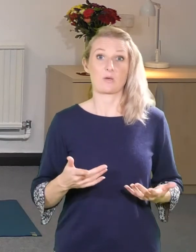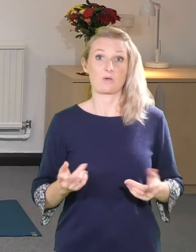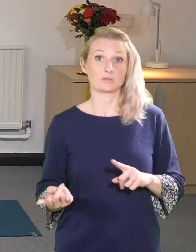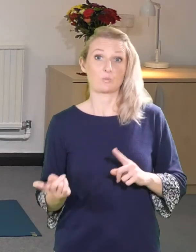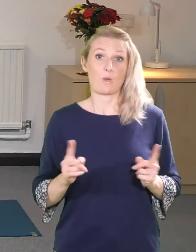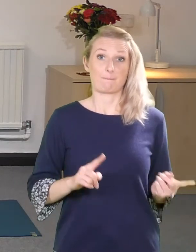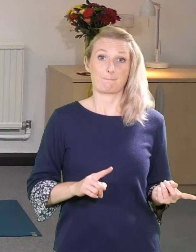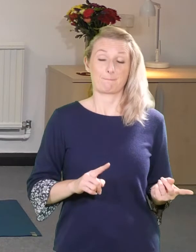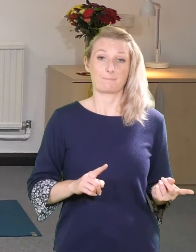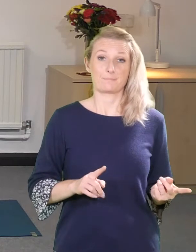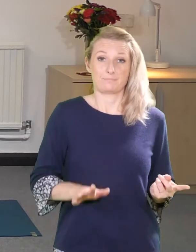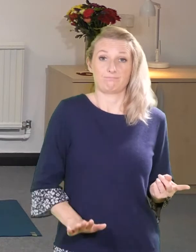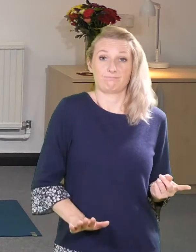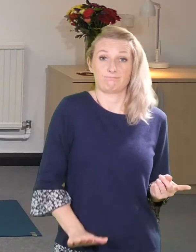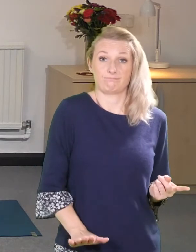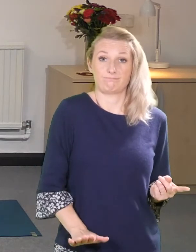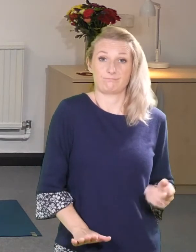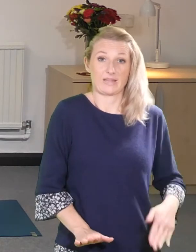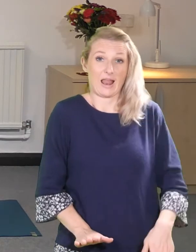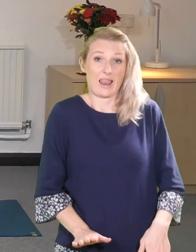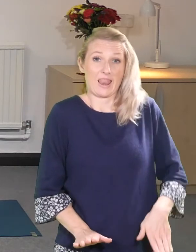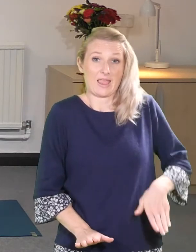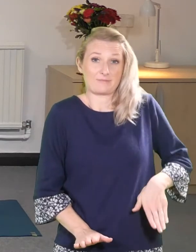leg lifts up. And I'm